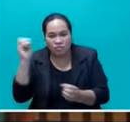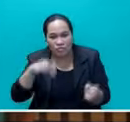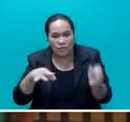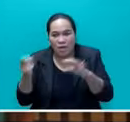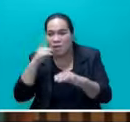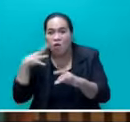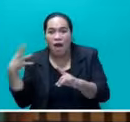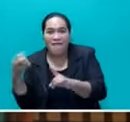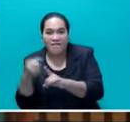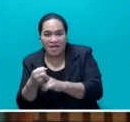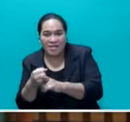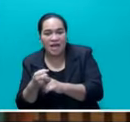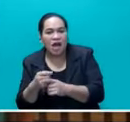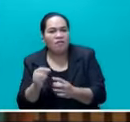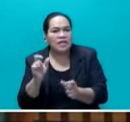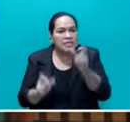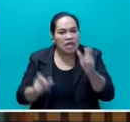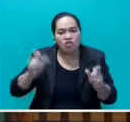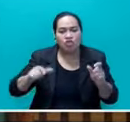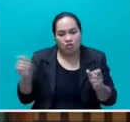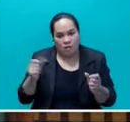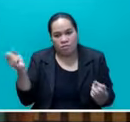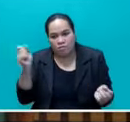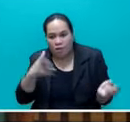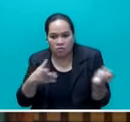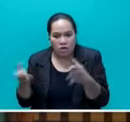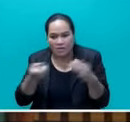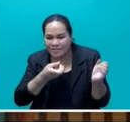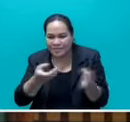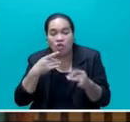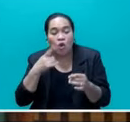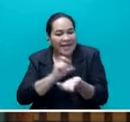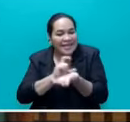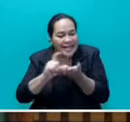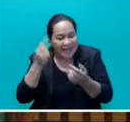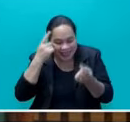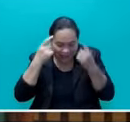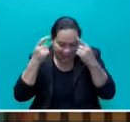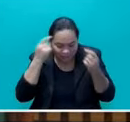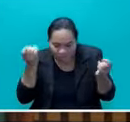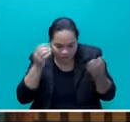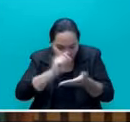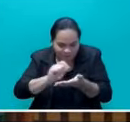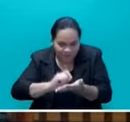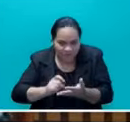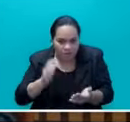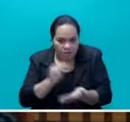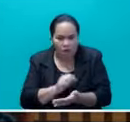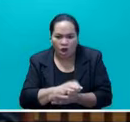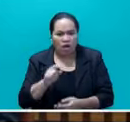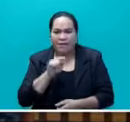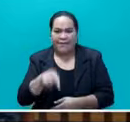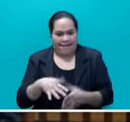the input of the stakeholders are brought in and clearly thought out instead of it or this house giving